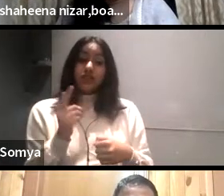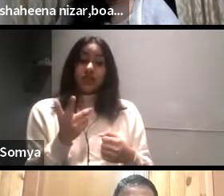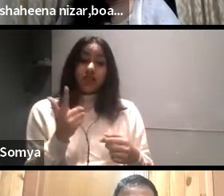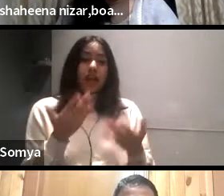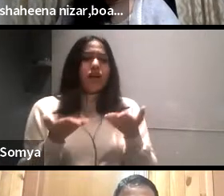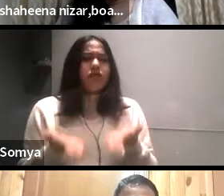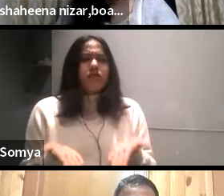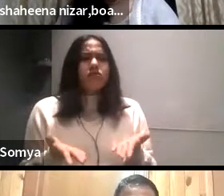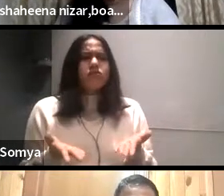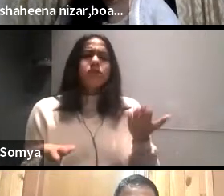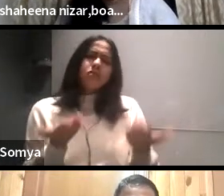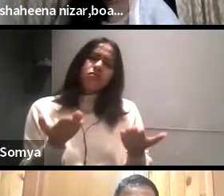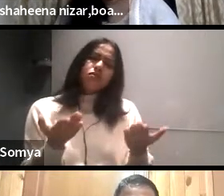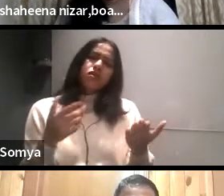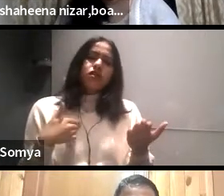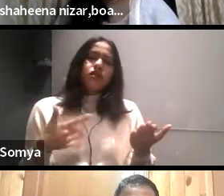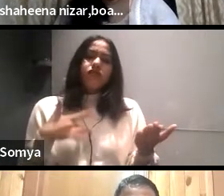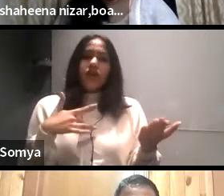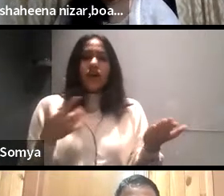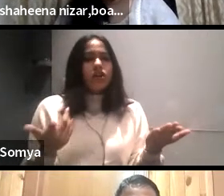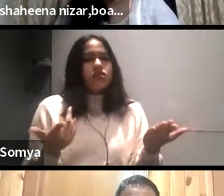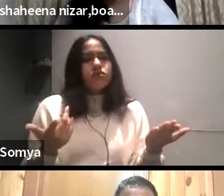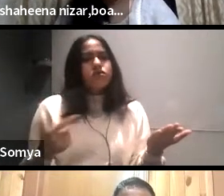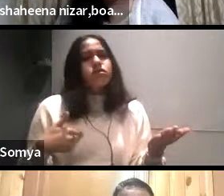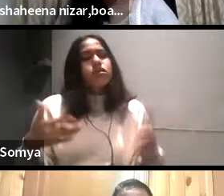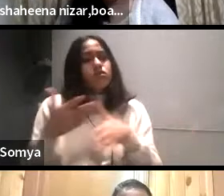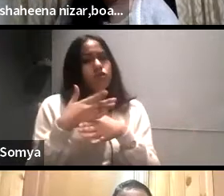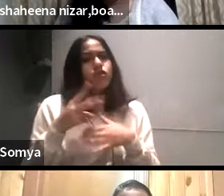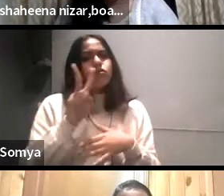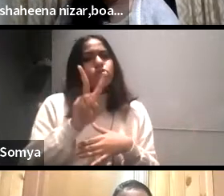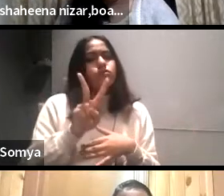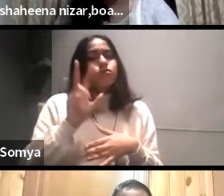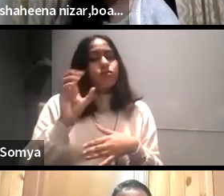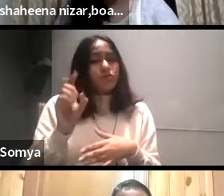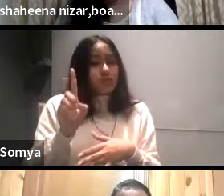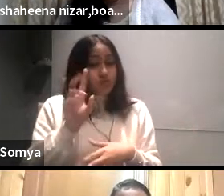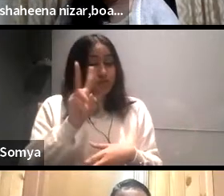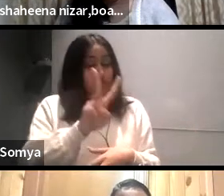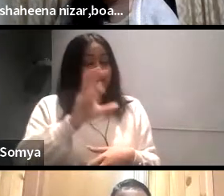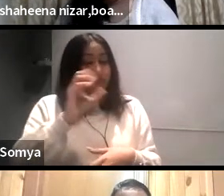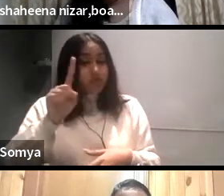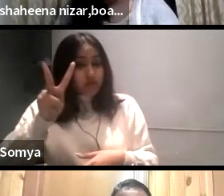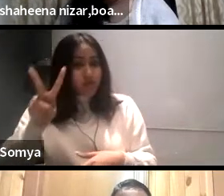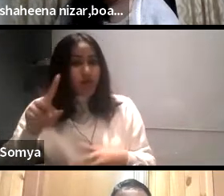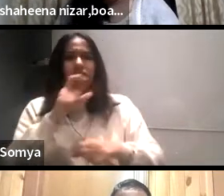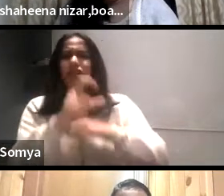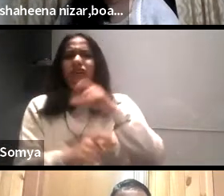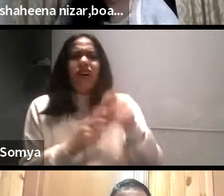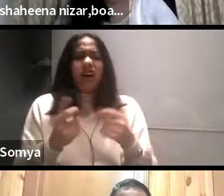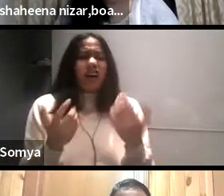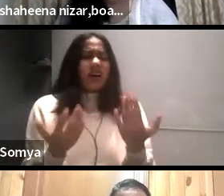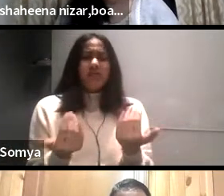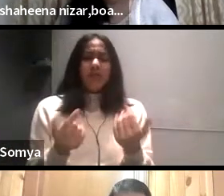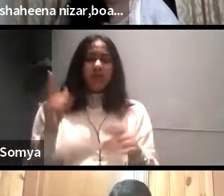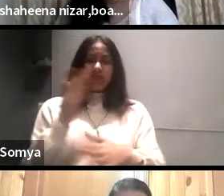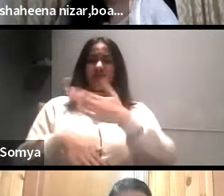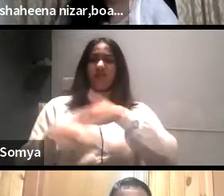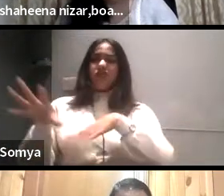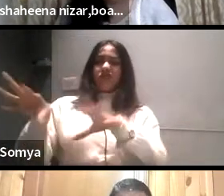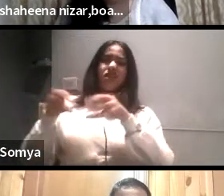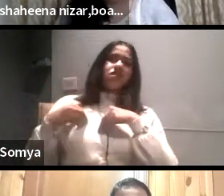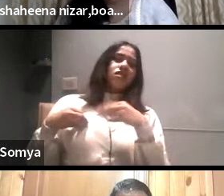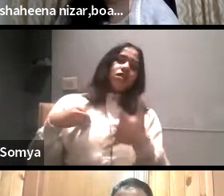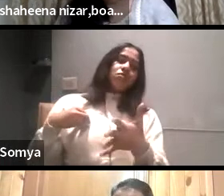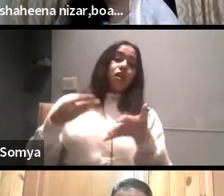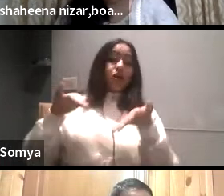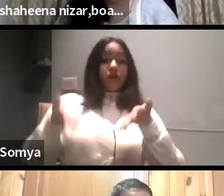now the doors, when I joined Leonard Cheshire in 2012, the corporates were not that much willing to hire people with disabilities,